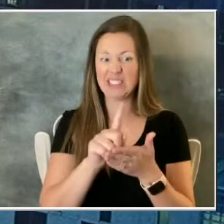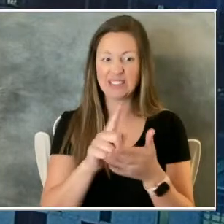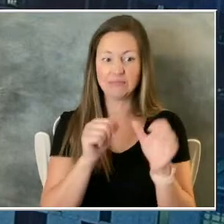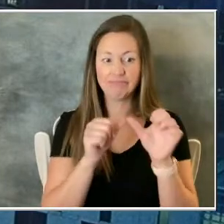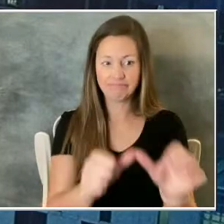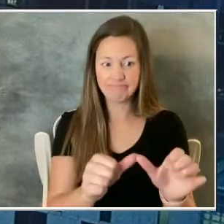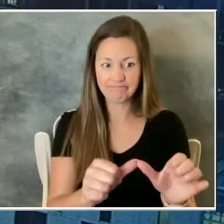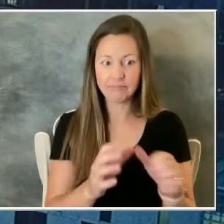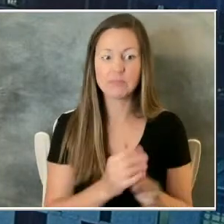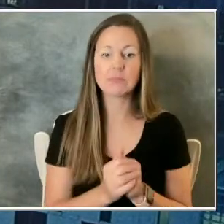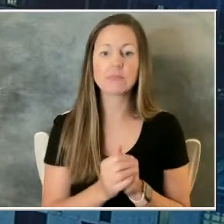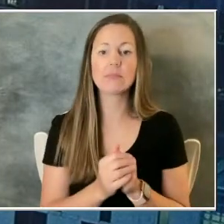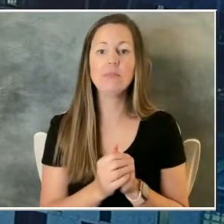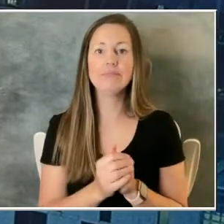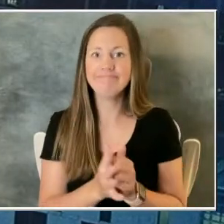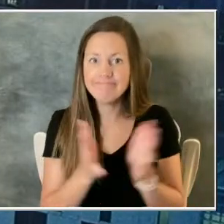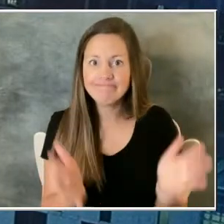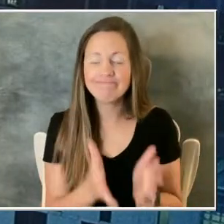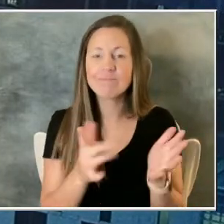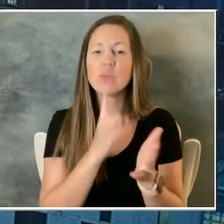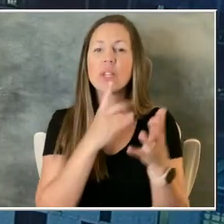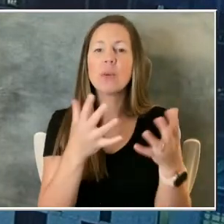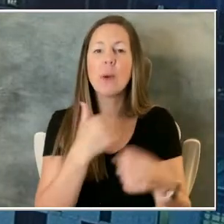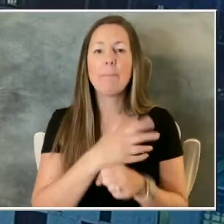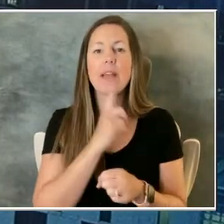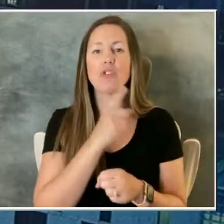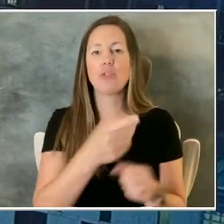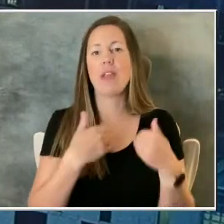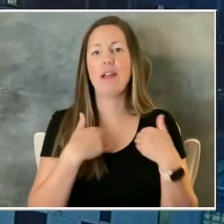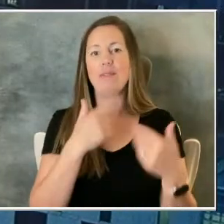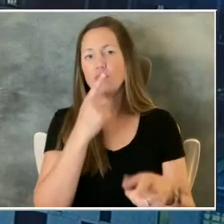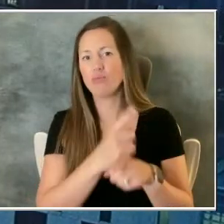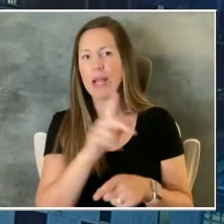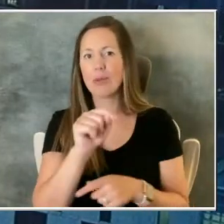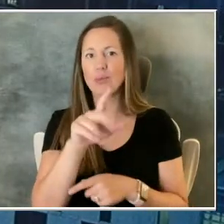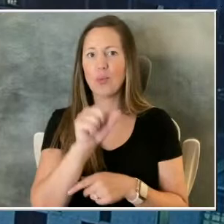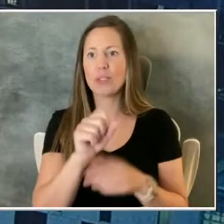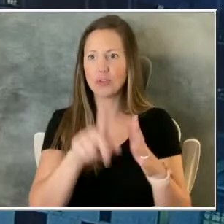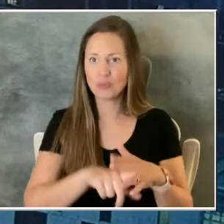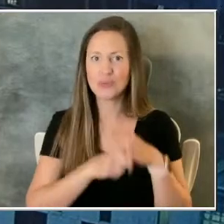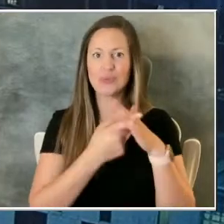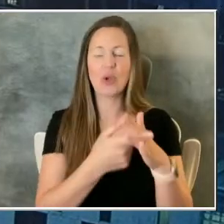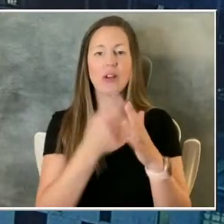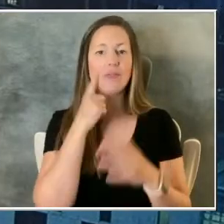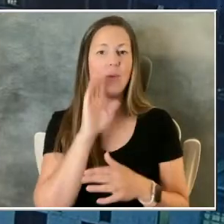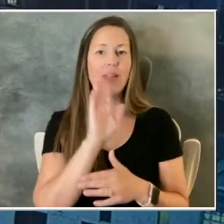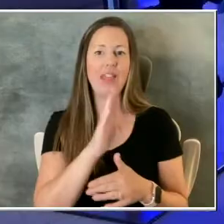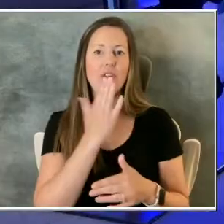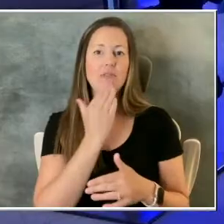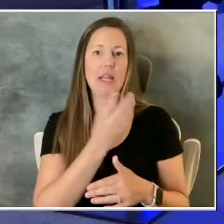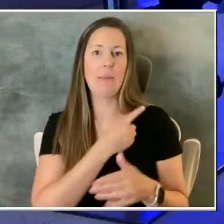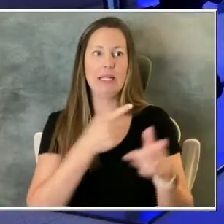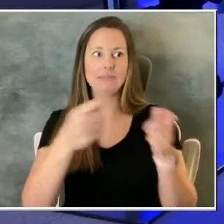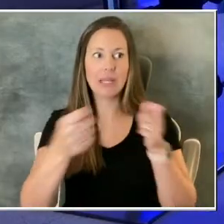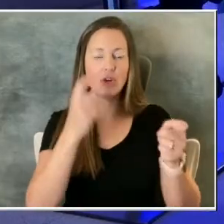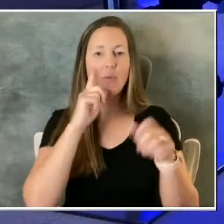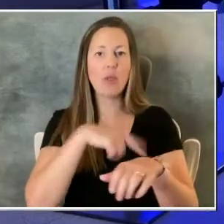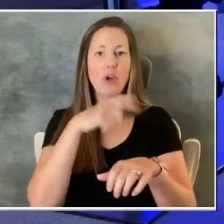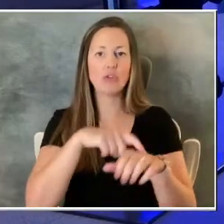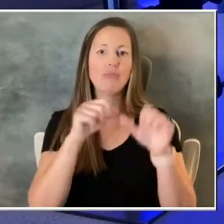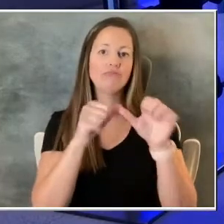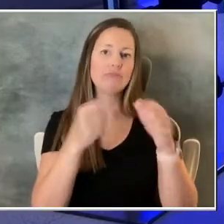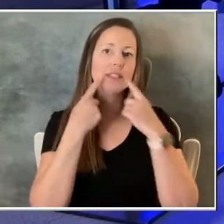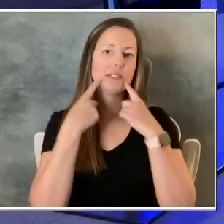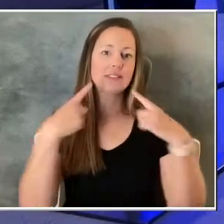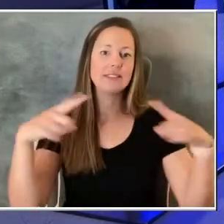give them the right tools to kind of get on a fresh start for managing their diabetes for long-term success. So Linda, as the perfect patient you